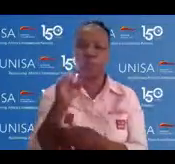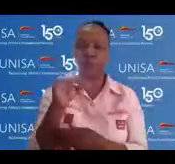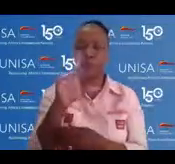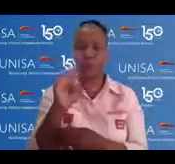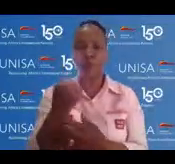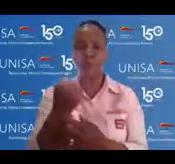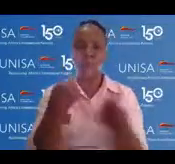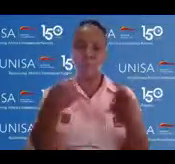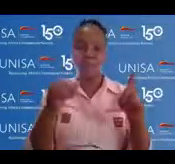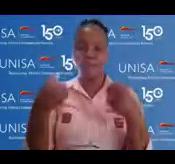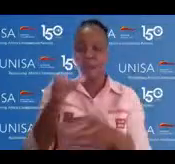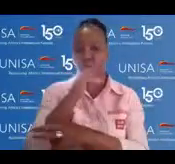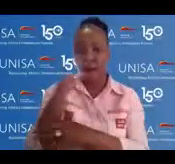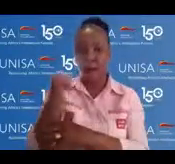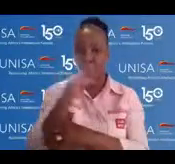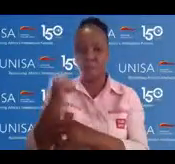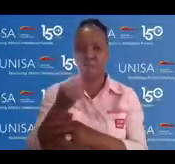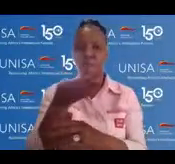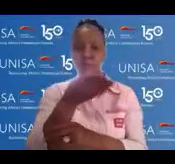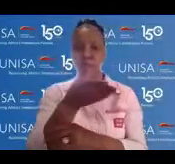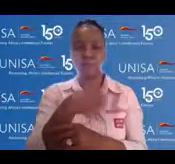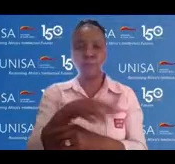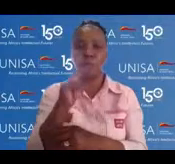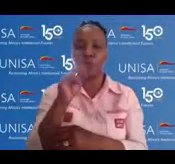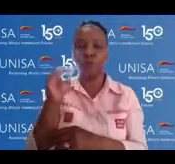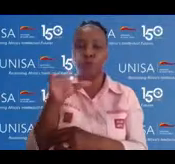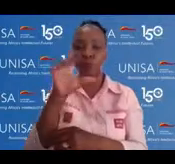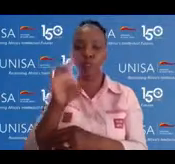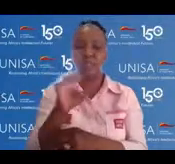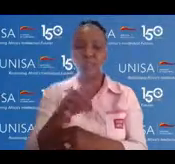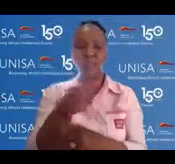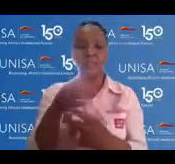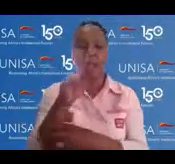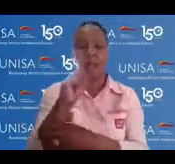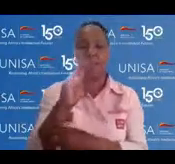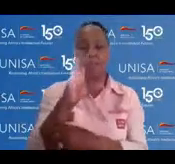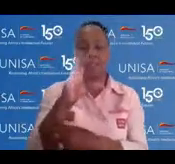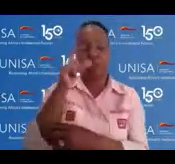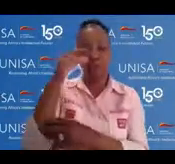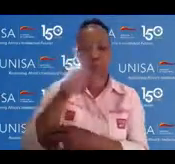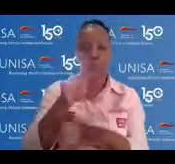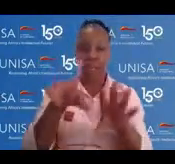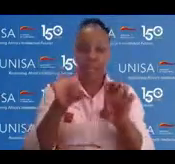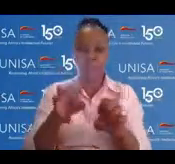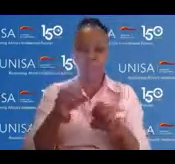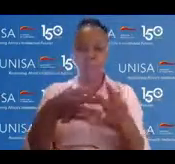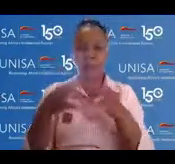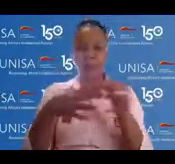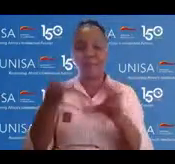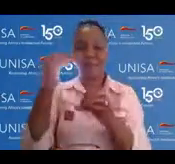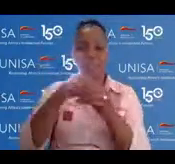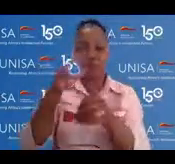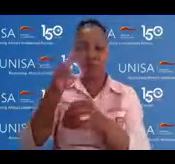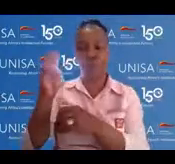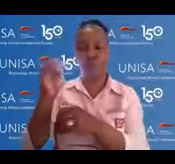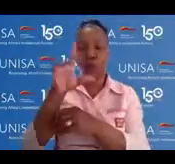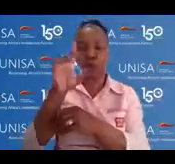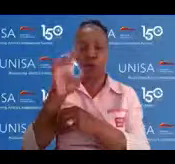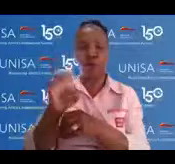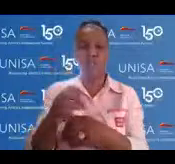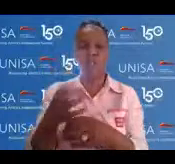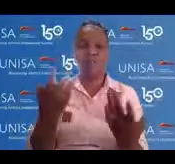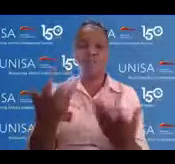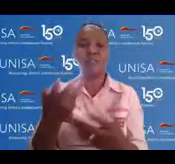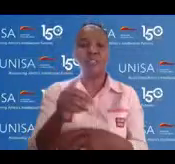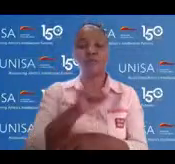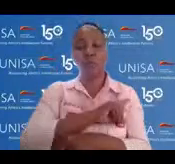For example, Moodle proctoring is your MCQ exam. It's built into Moodle, guys. That's why you always use that word Moodle. But we're